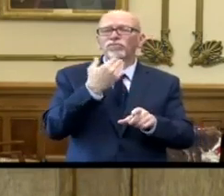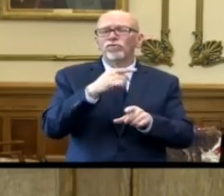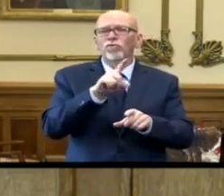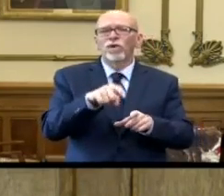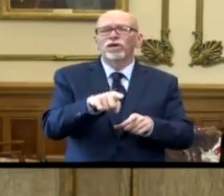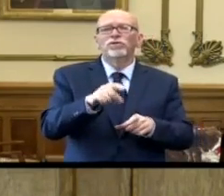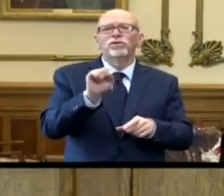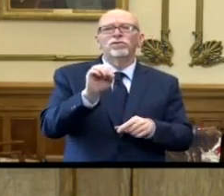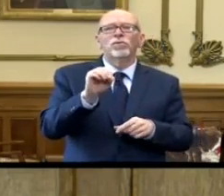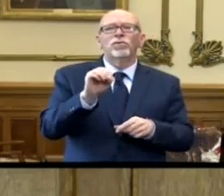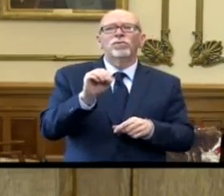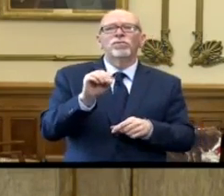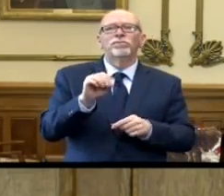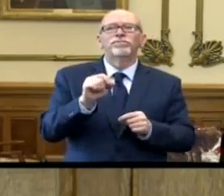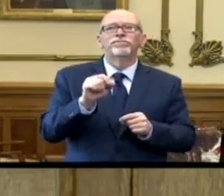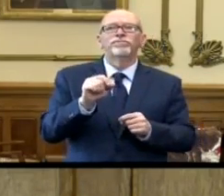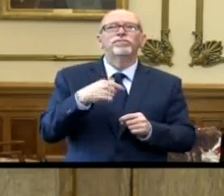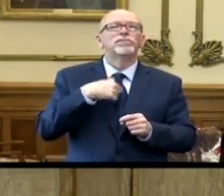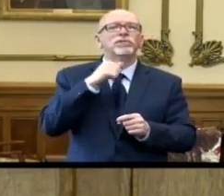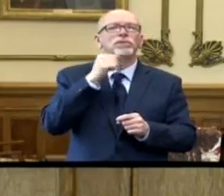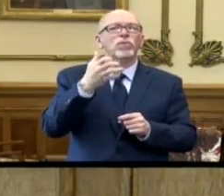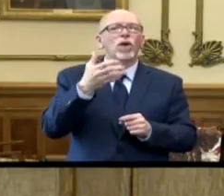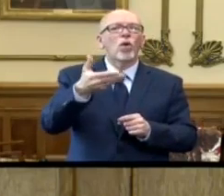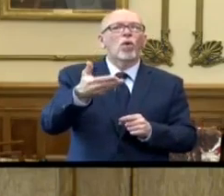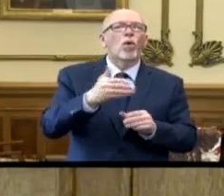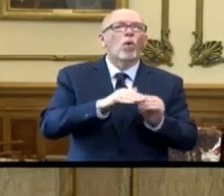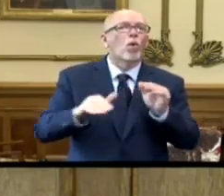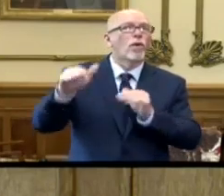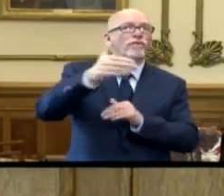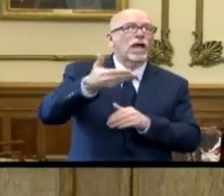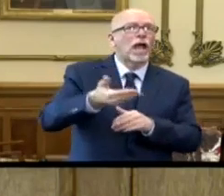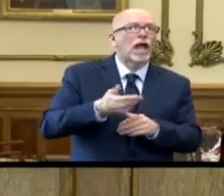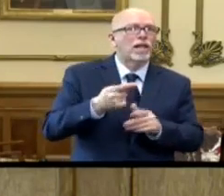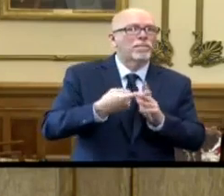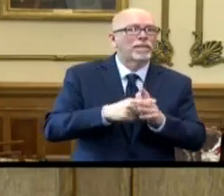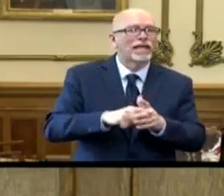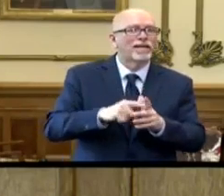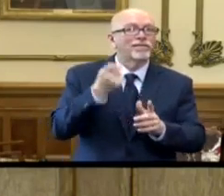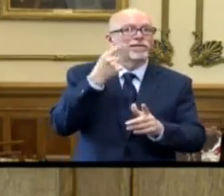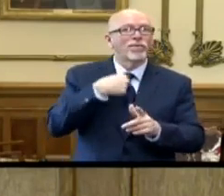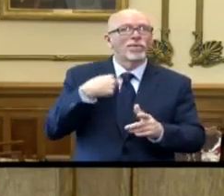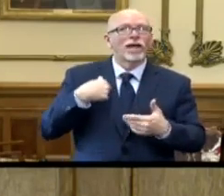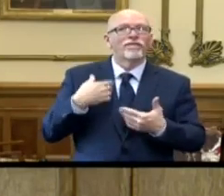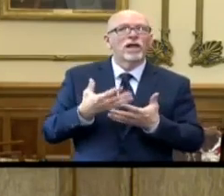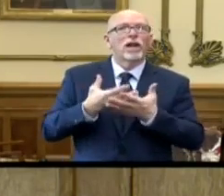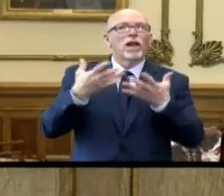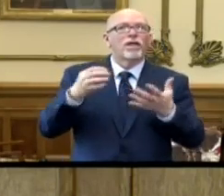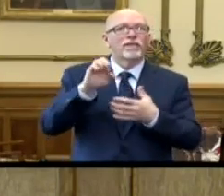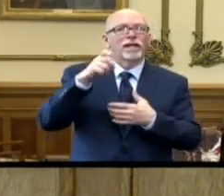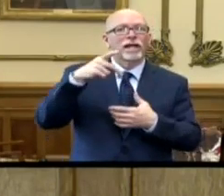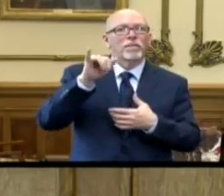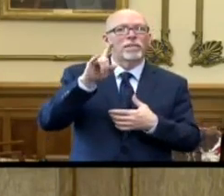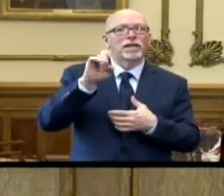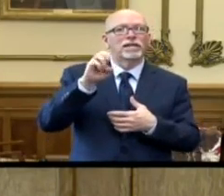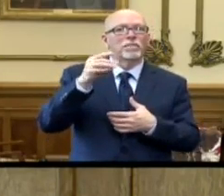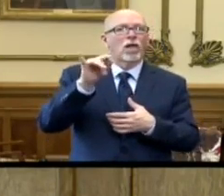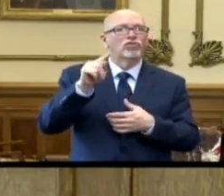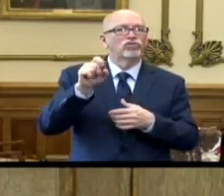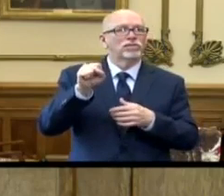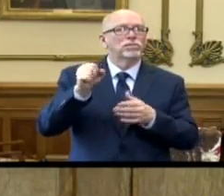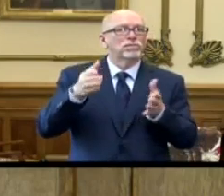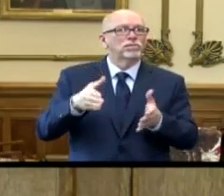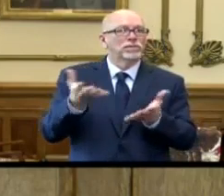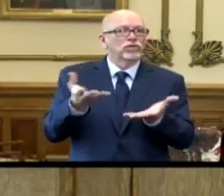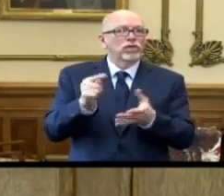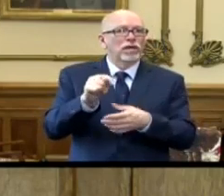good question. So we didn't want to overhire to begin with. You have to understand we have lots of epidemiologists at the State Department of Health.